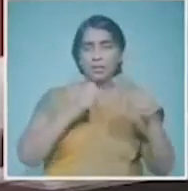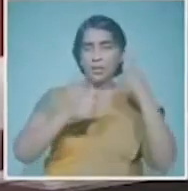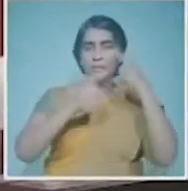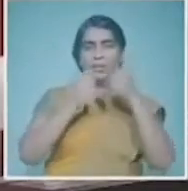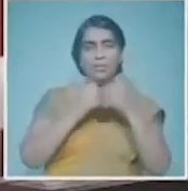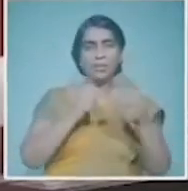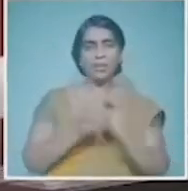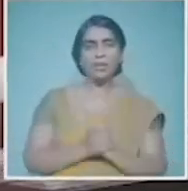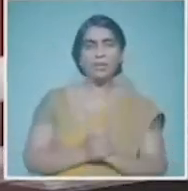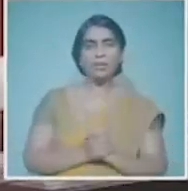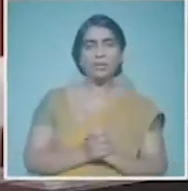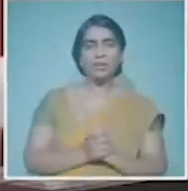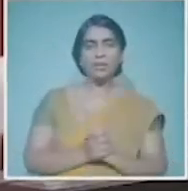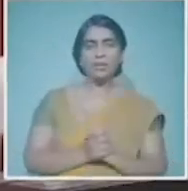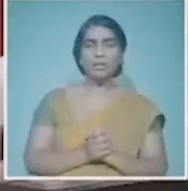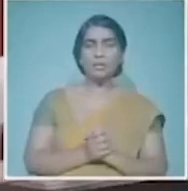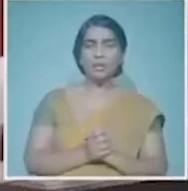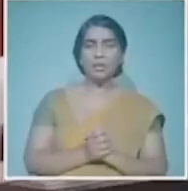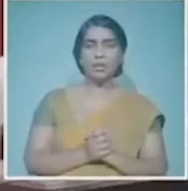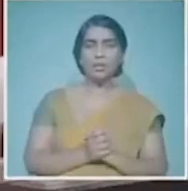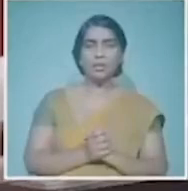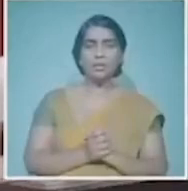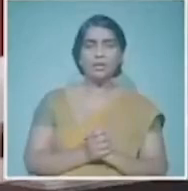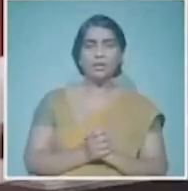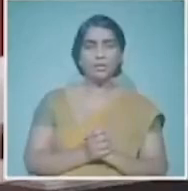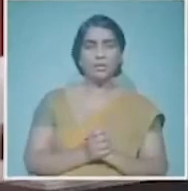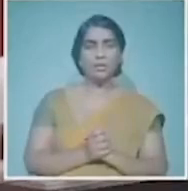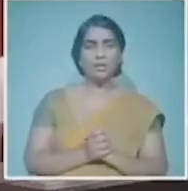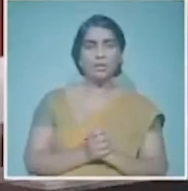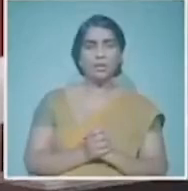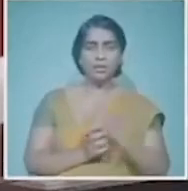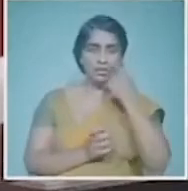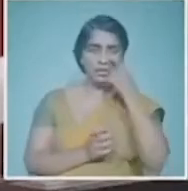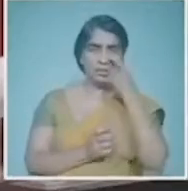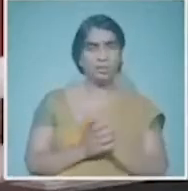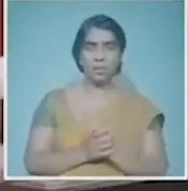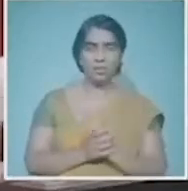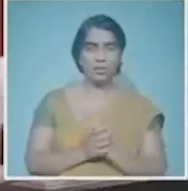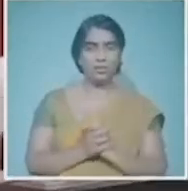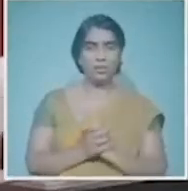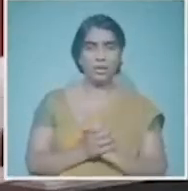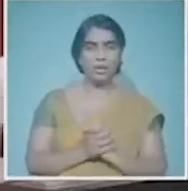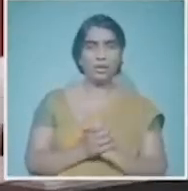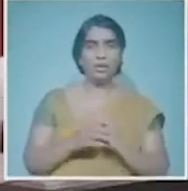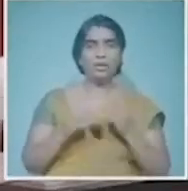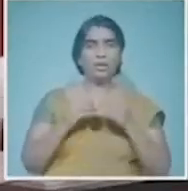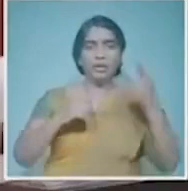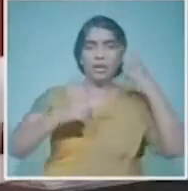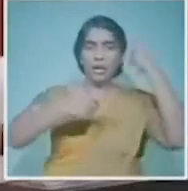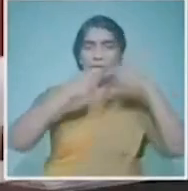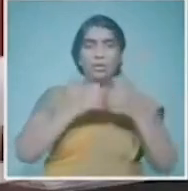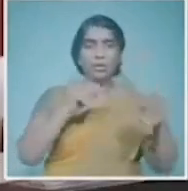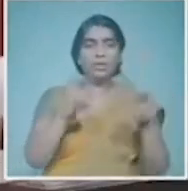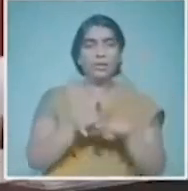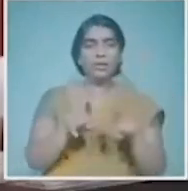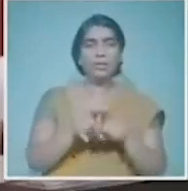that causes a lot of concern. Precisely because of that very specific angle from which our